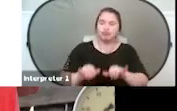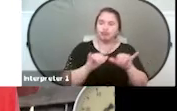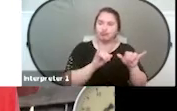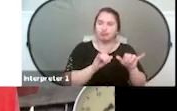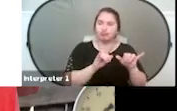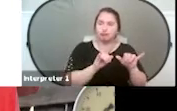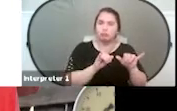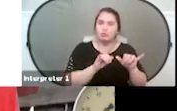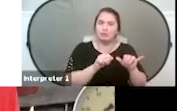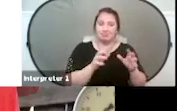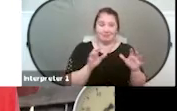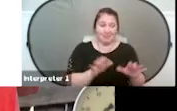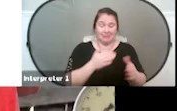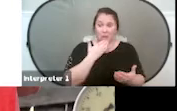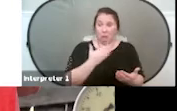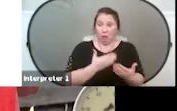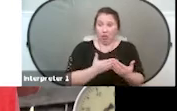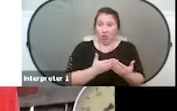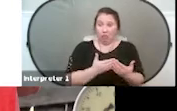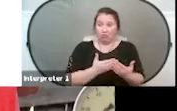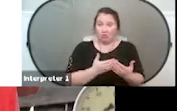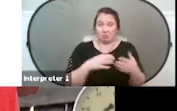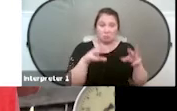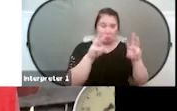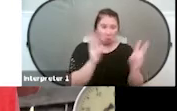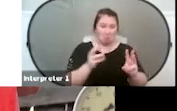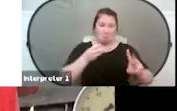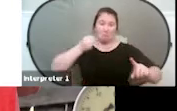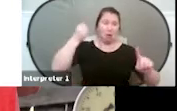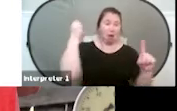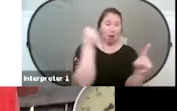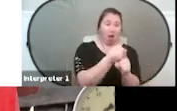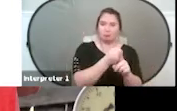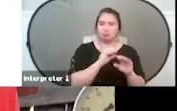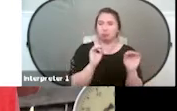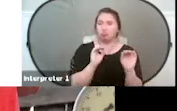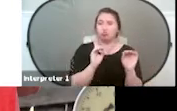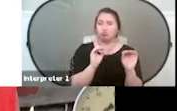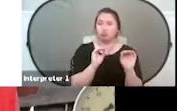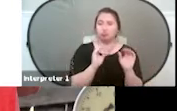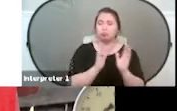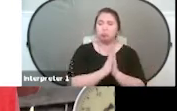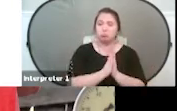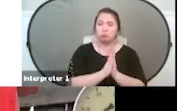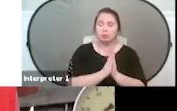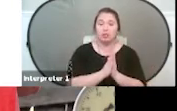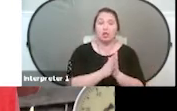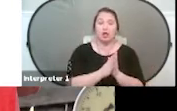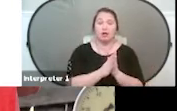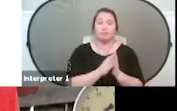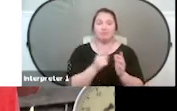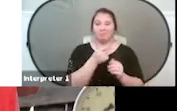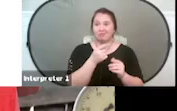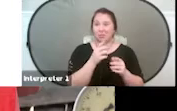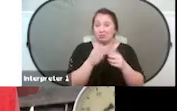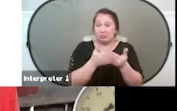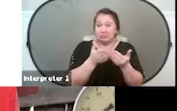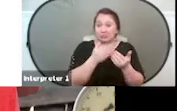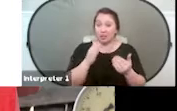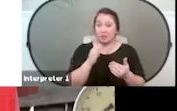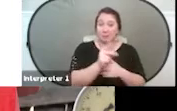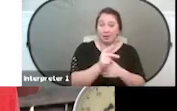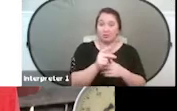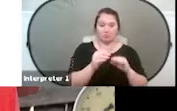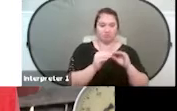pretty well. Most of the issues that required repair for return to a service, they were isolated to utility